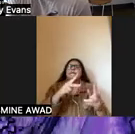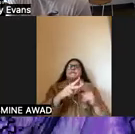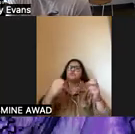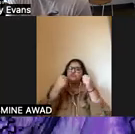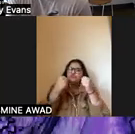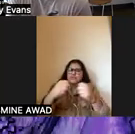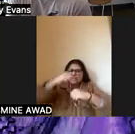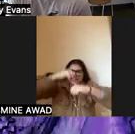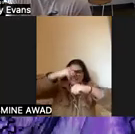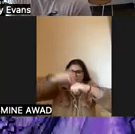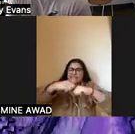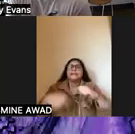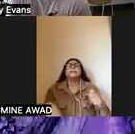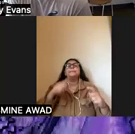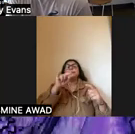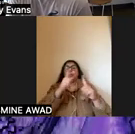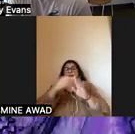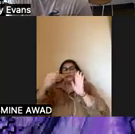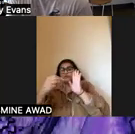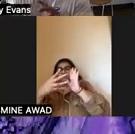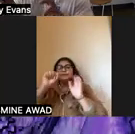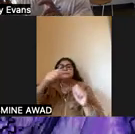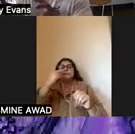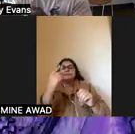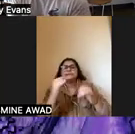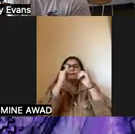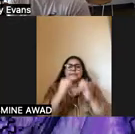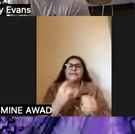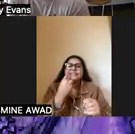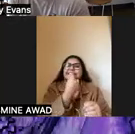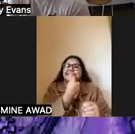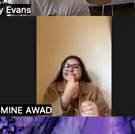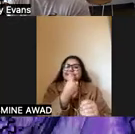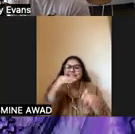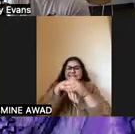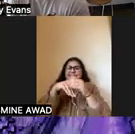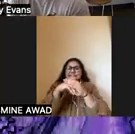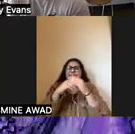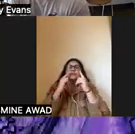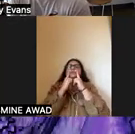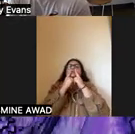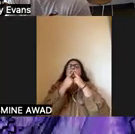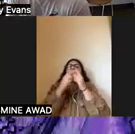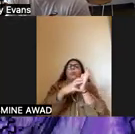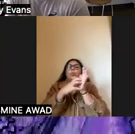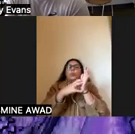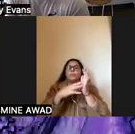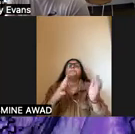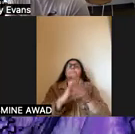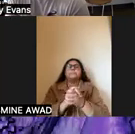when we X-ray them, you can actually see the individual teeth inside that weaker and less dense bone. It's pretty dramatic, and you